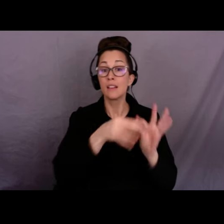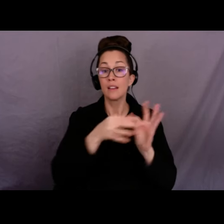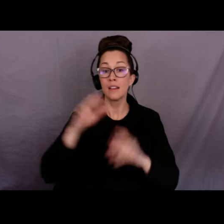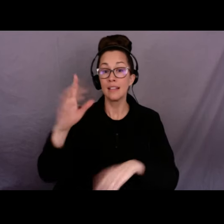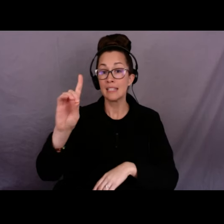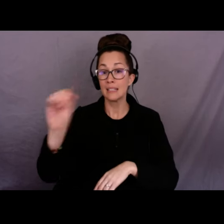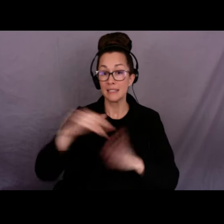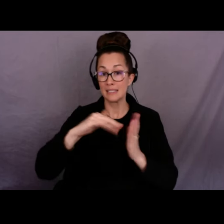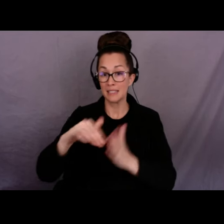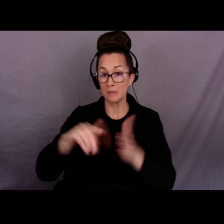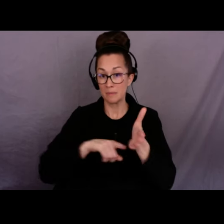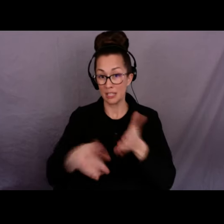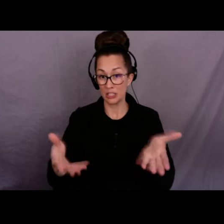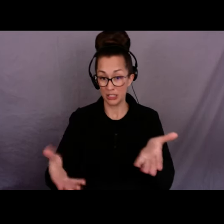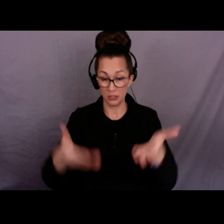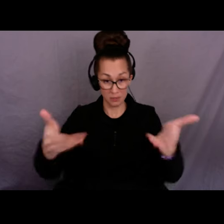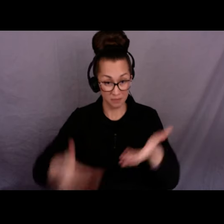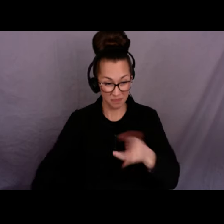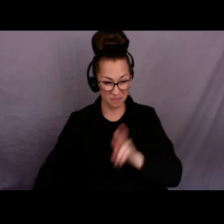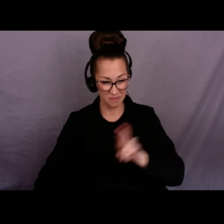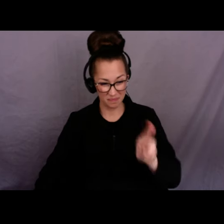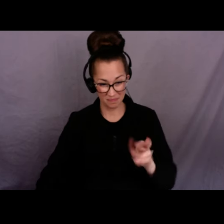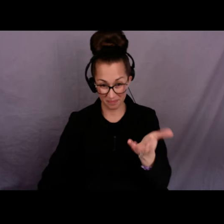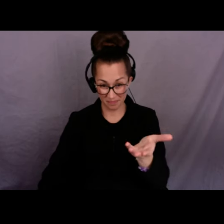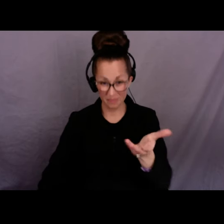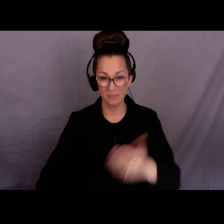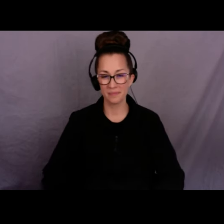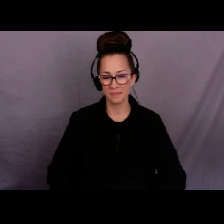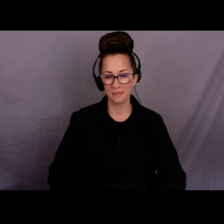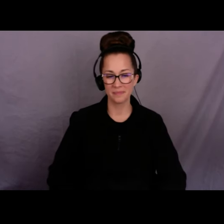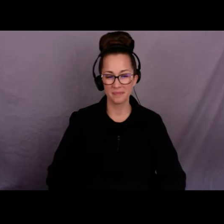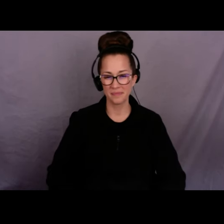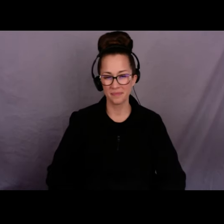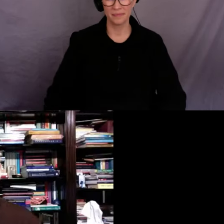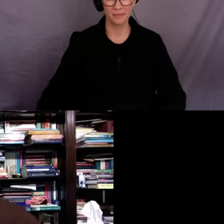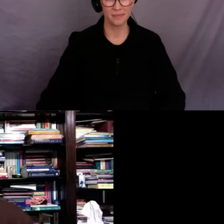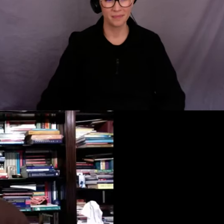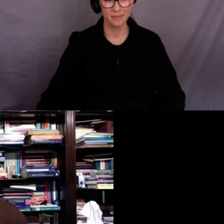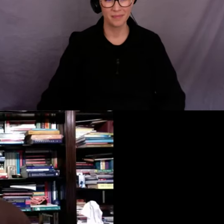the college. Please welcome Professor Russell Rosen.